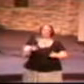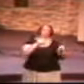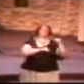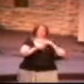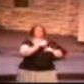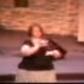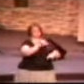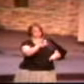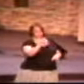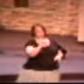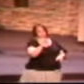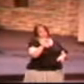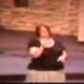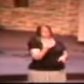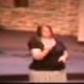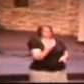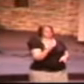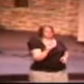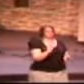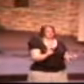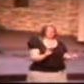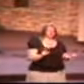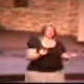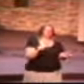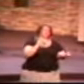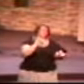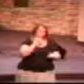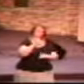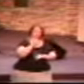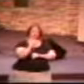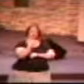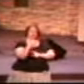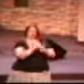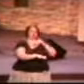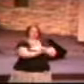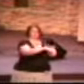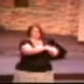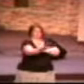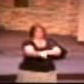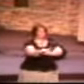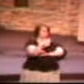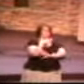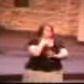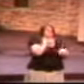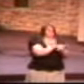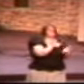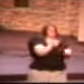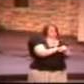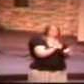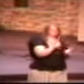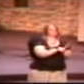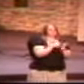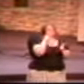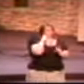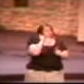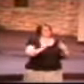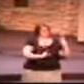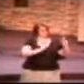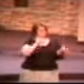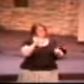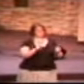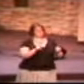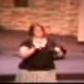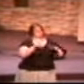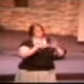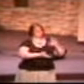Isaiah for a moment point you to Isaiah chapter 55 this is written to people in